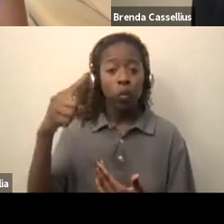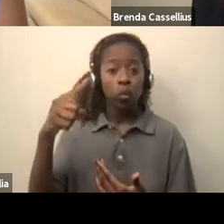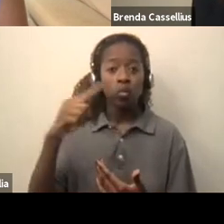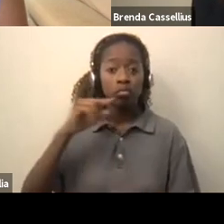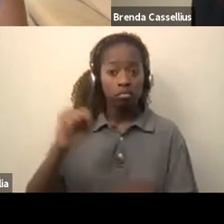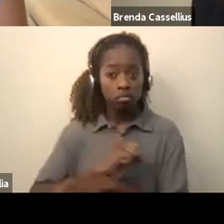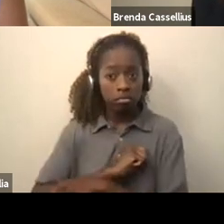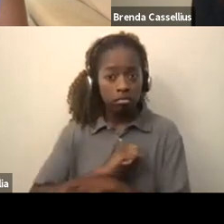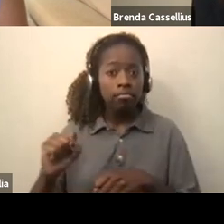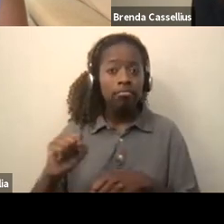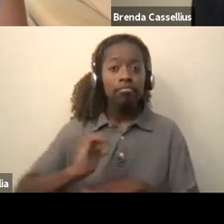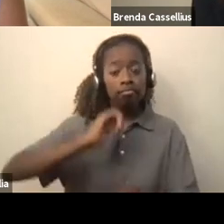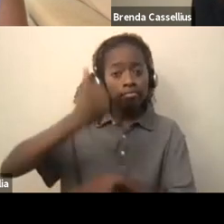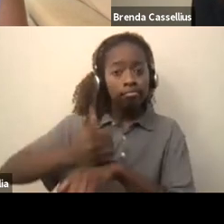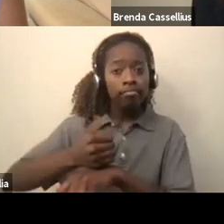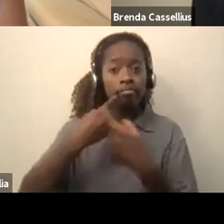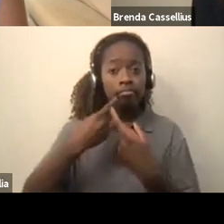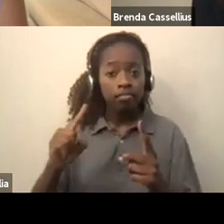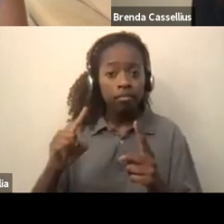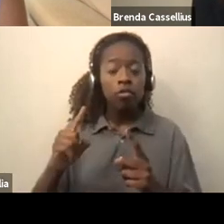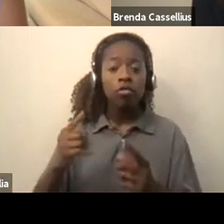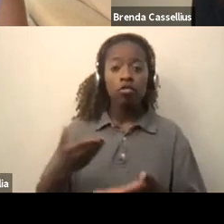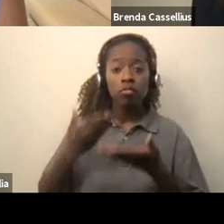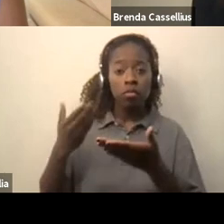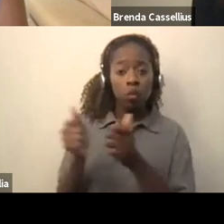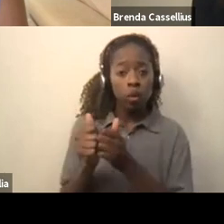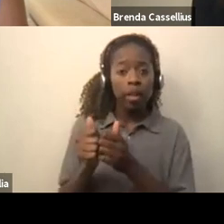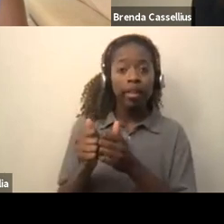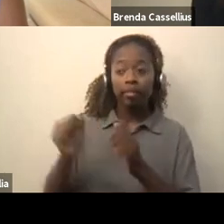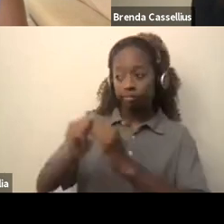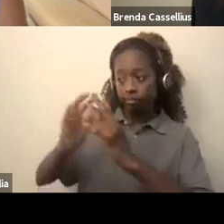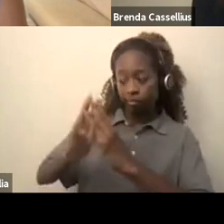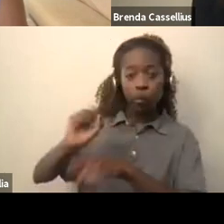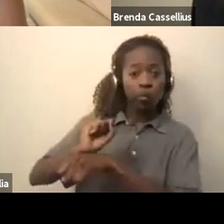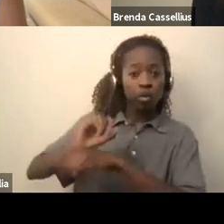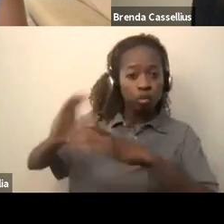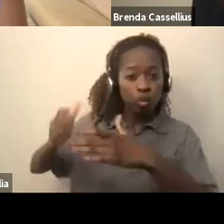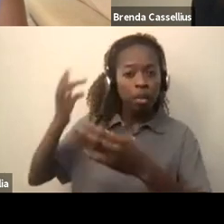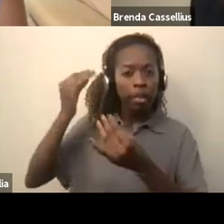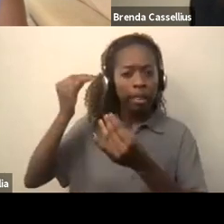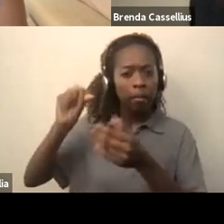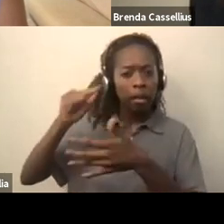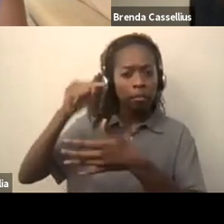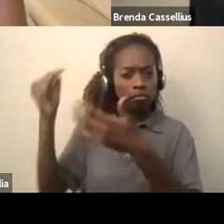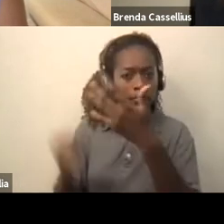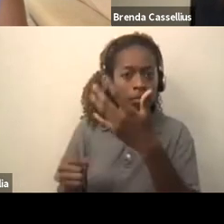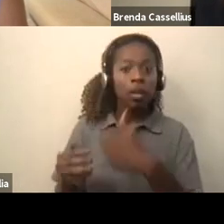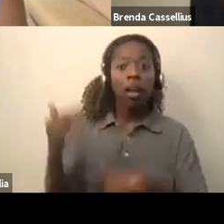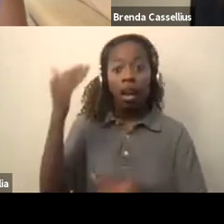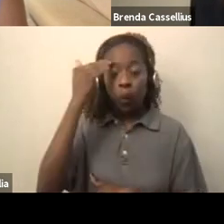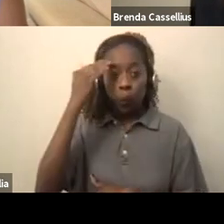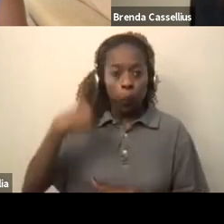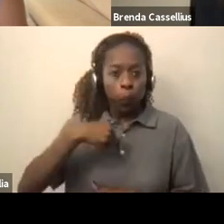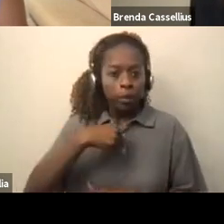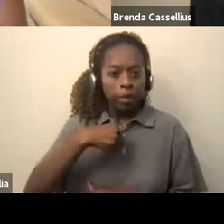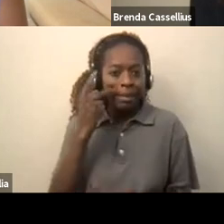place or announcing the recommendation around a working group to think about these pieces i know that we are